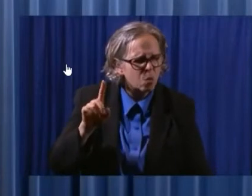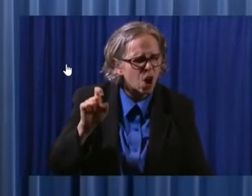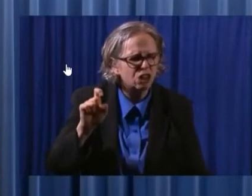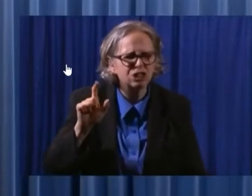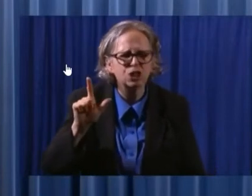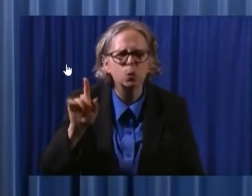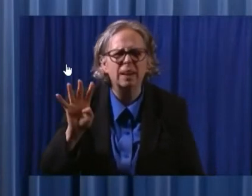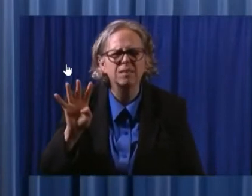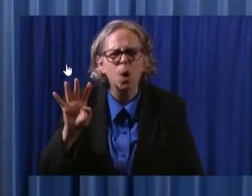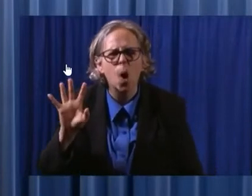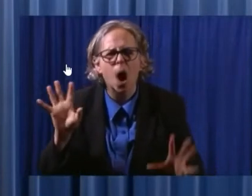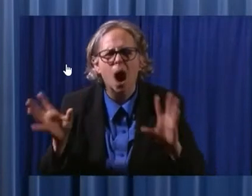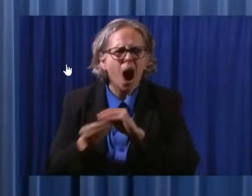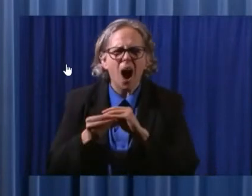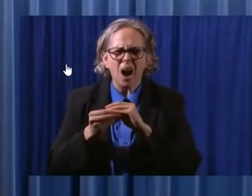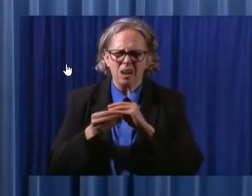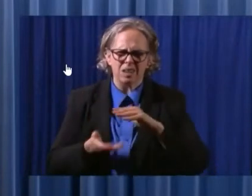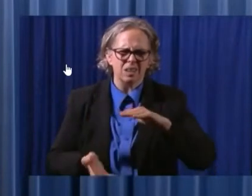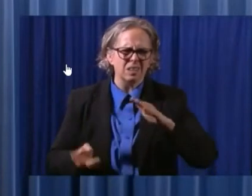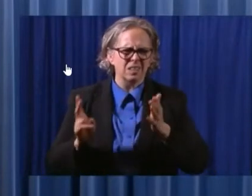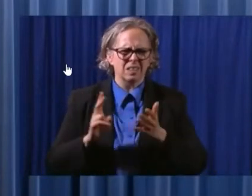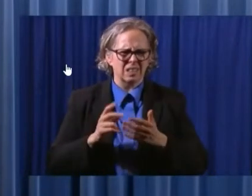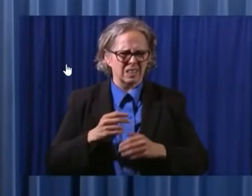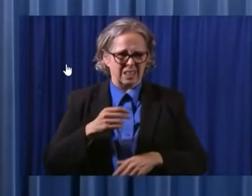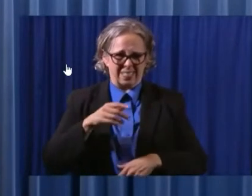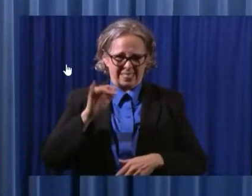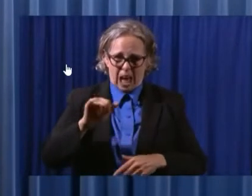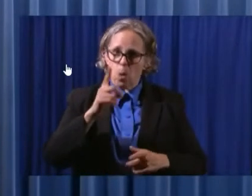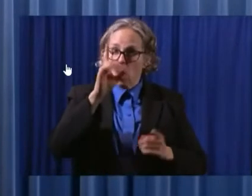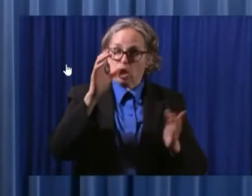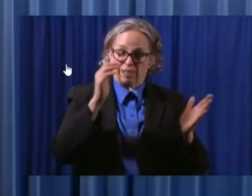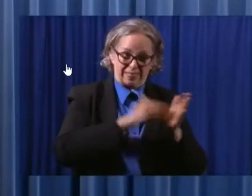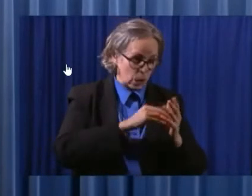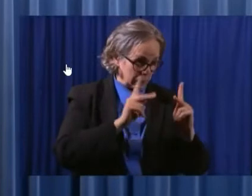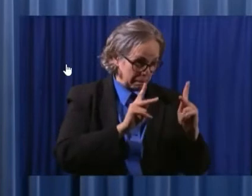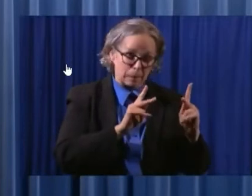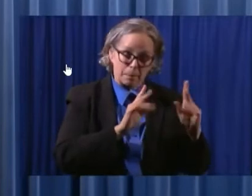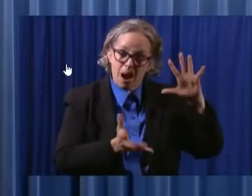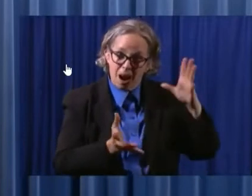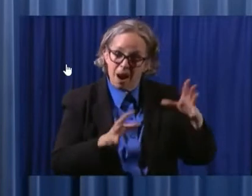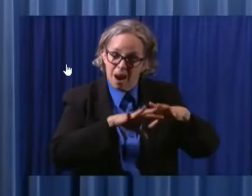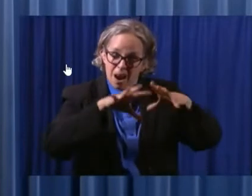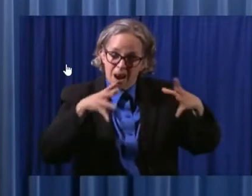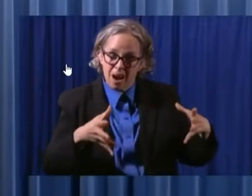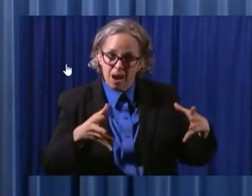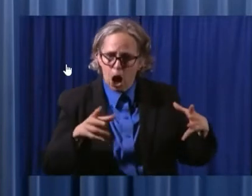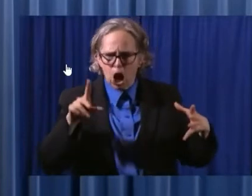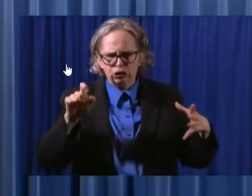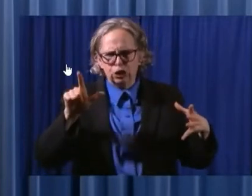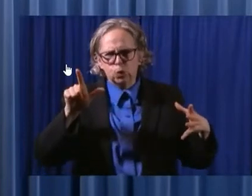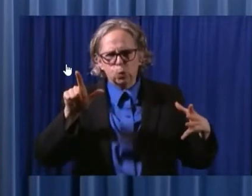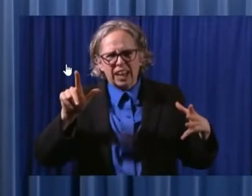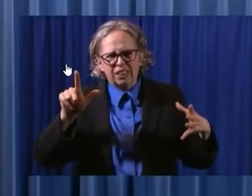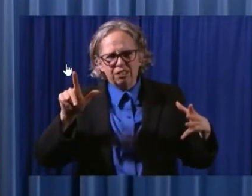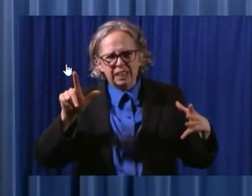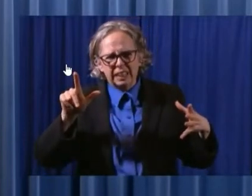is 123. That is higher than the CDC's high definition of 100 new cases. In fact,